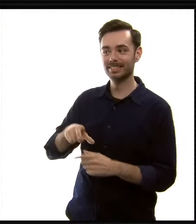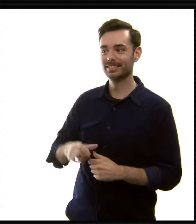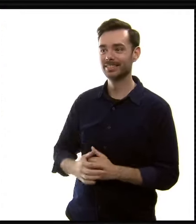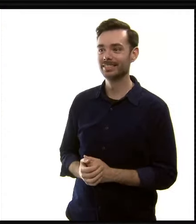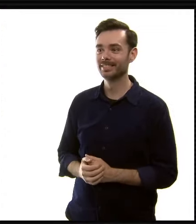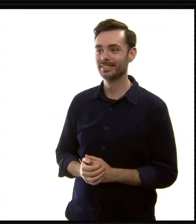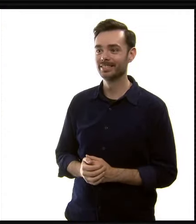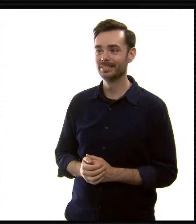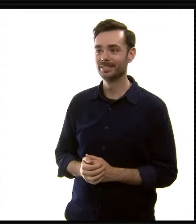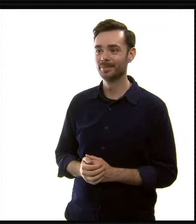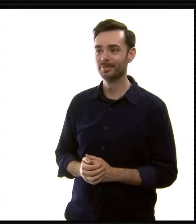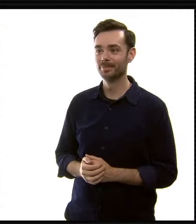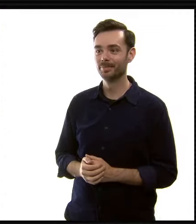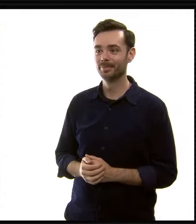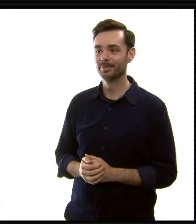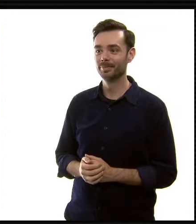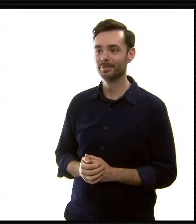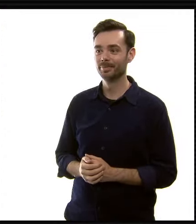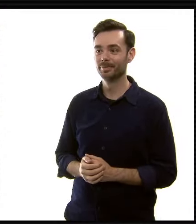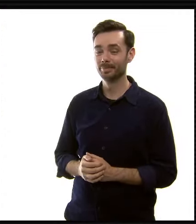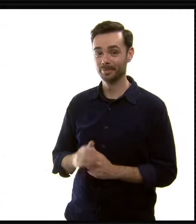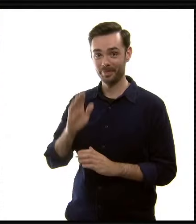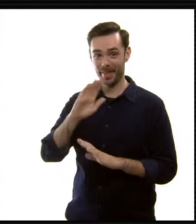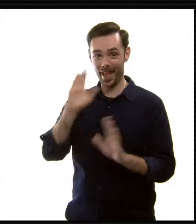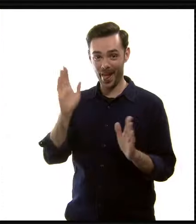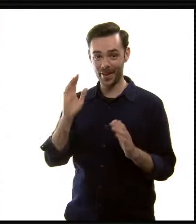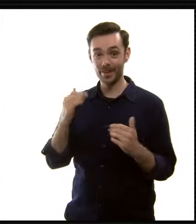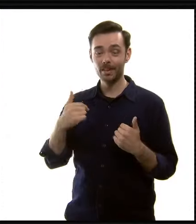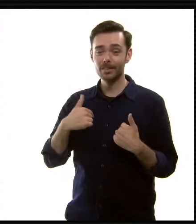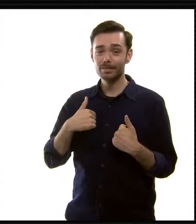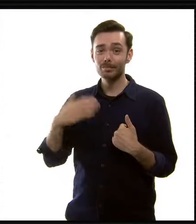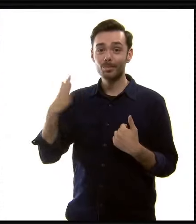Hello, my name is Ted, and I would love to know how